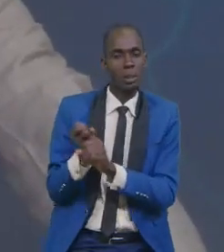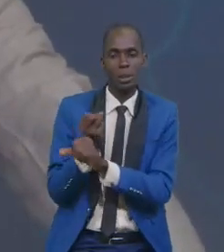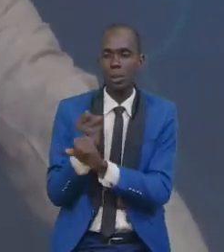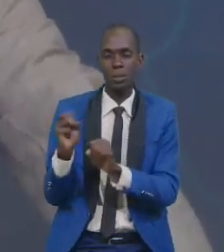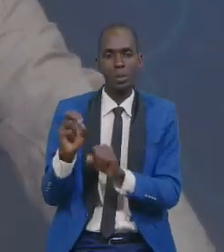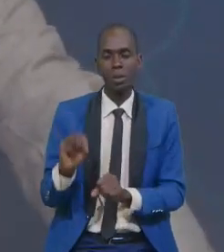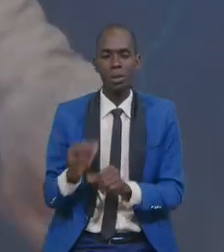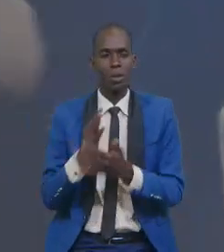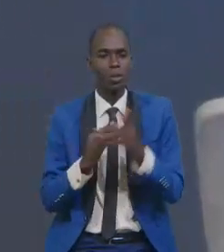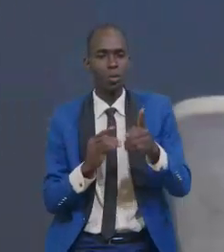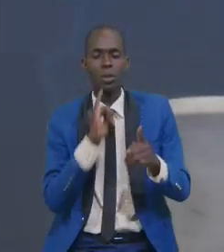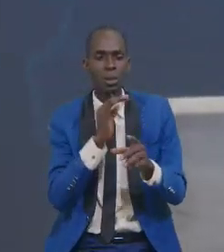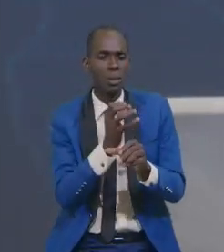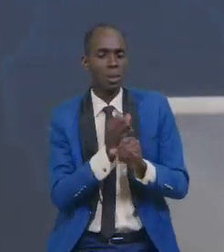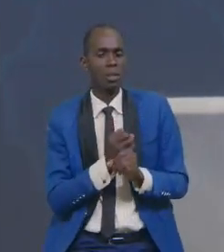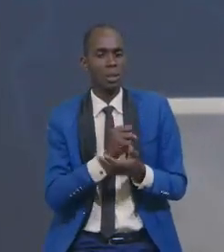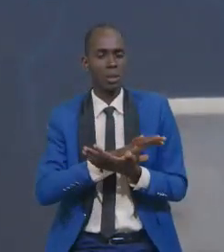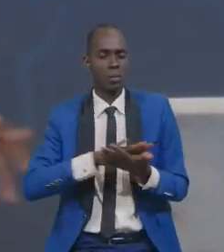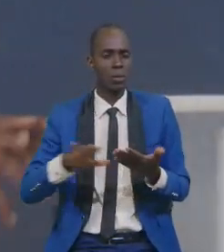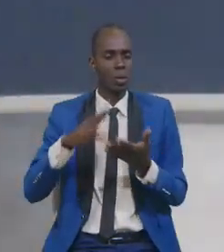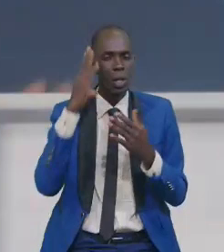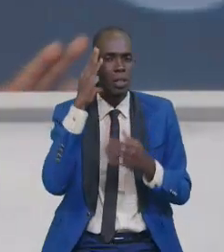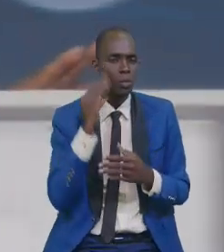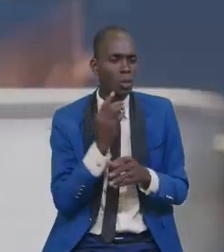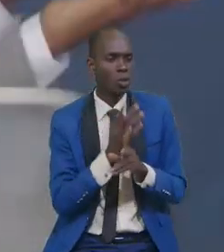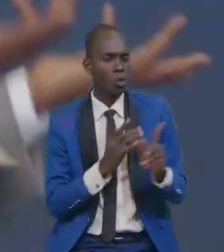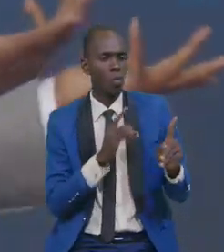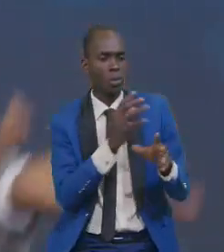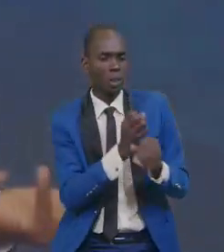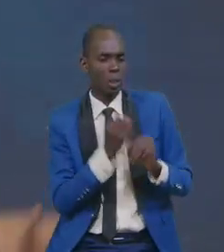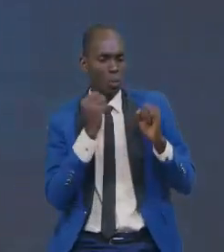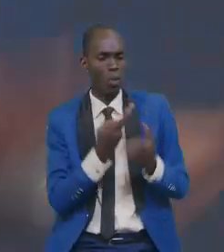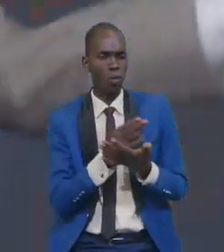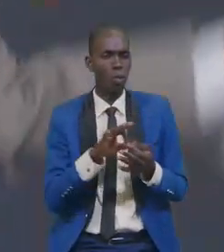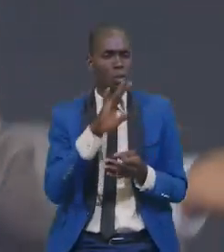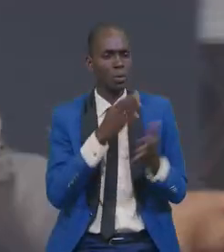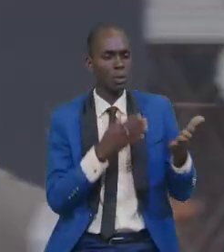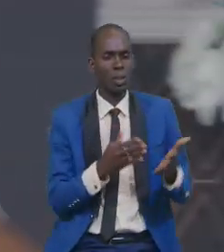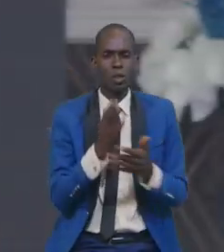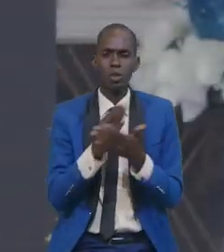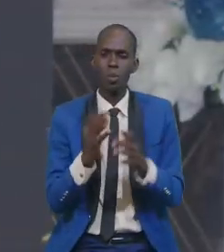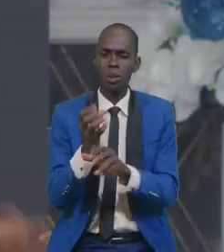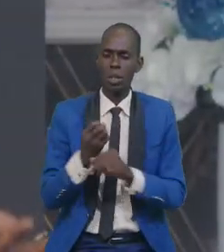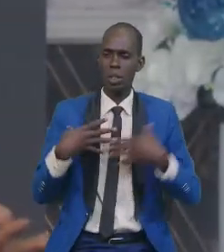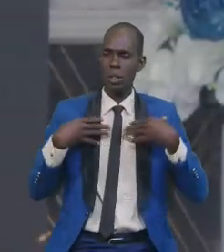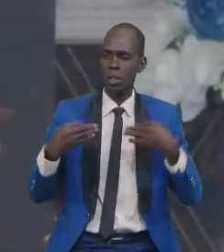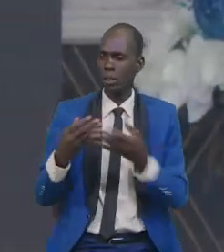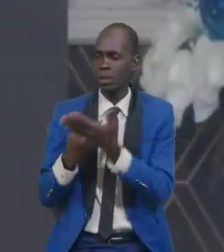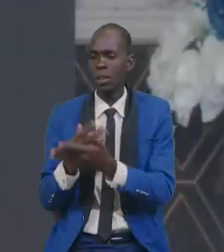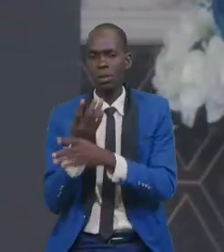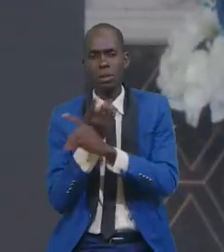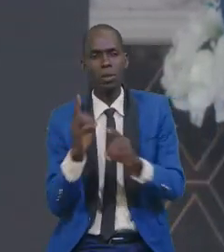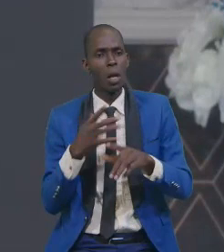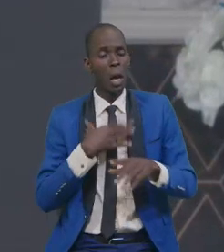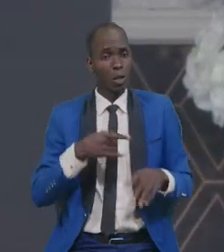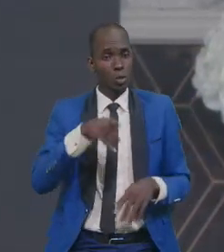their sanctification, their power of the Holy Ghost there, deliverance there, healing there, and yet you don't have any